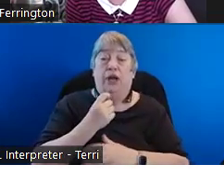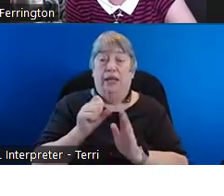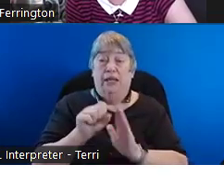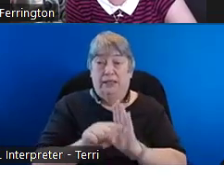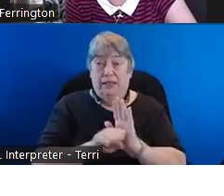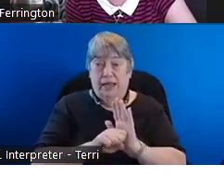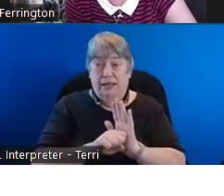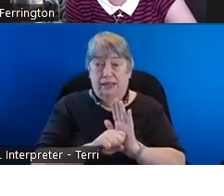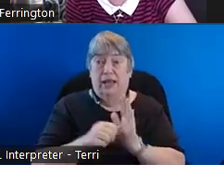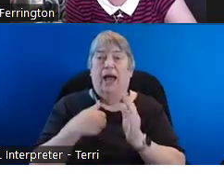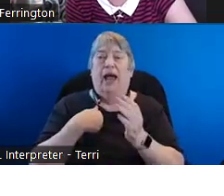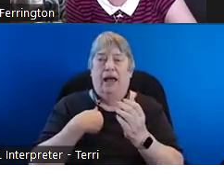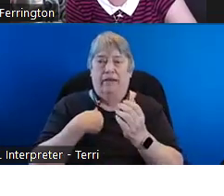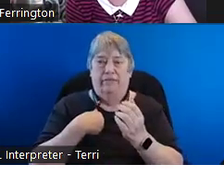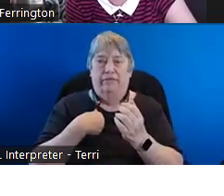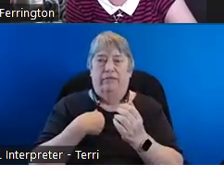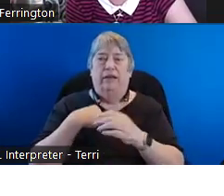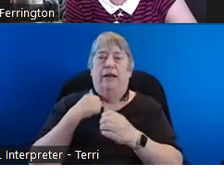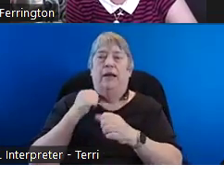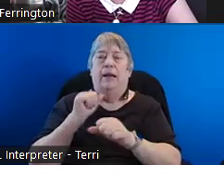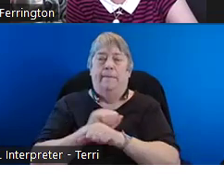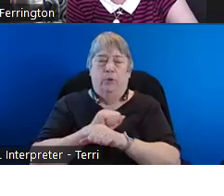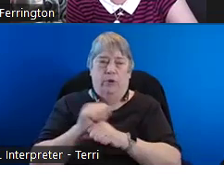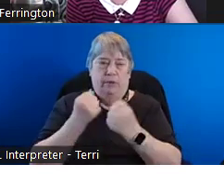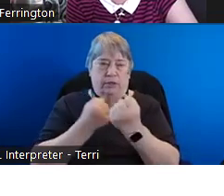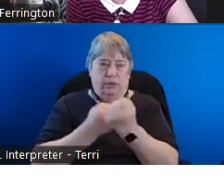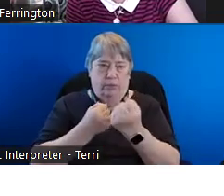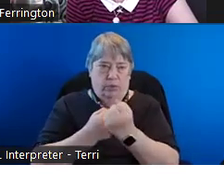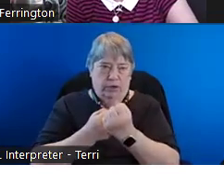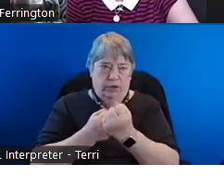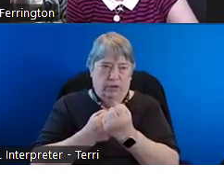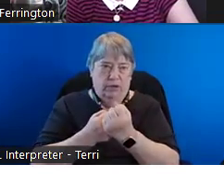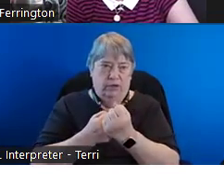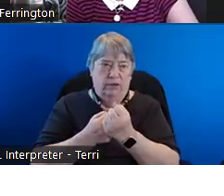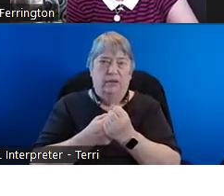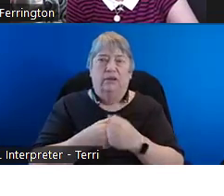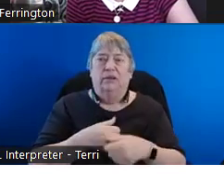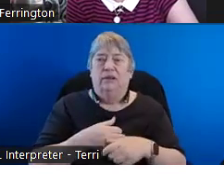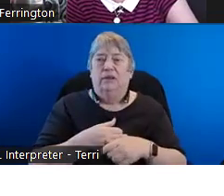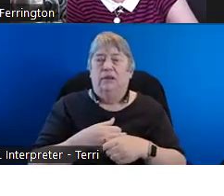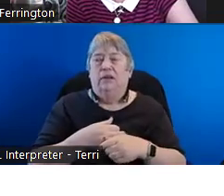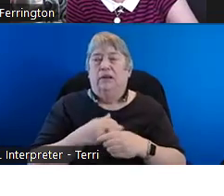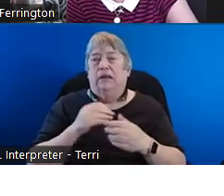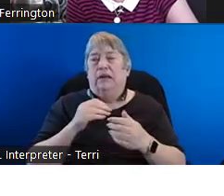that have employment supports, supported employment,